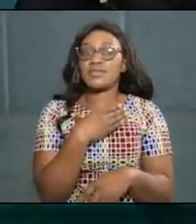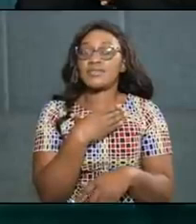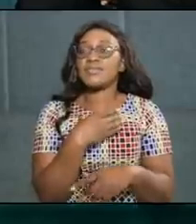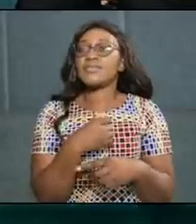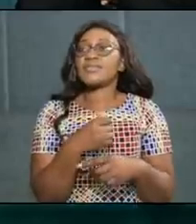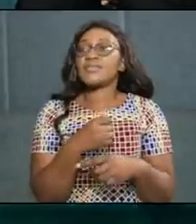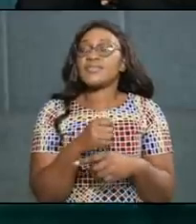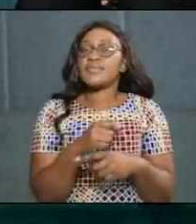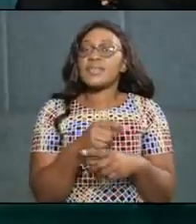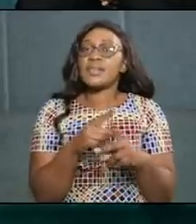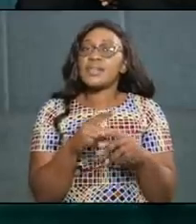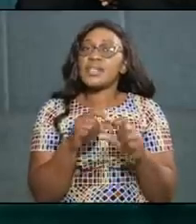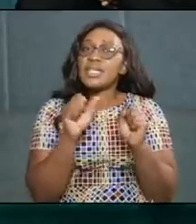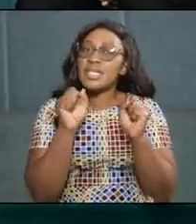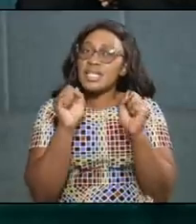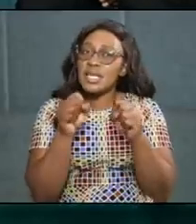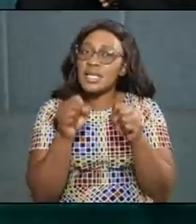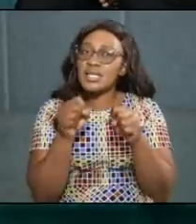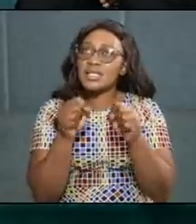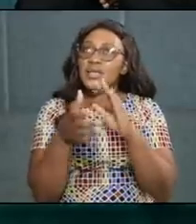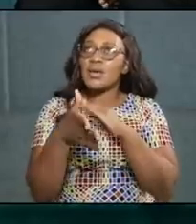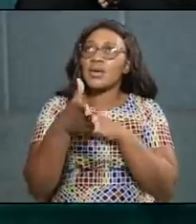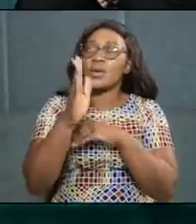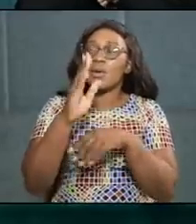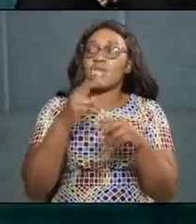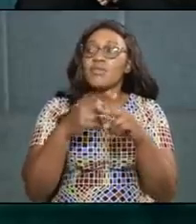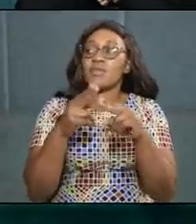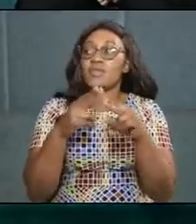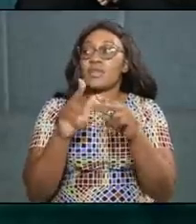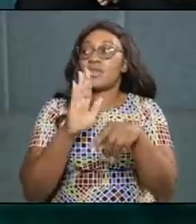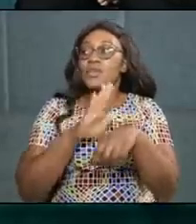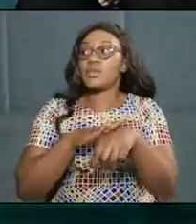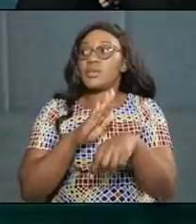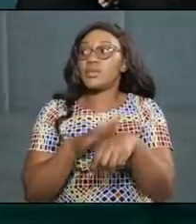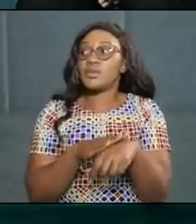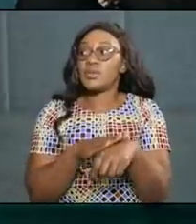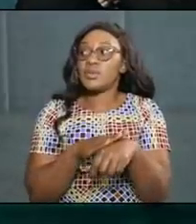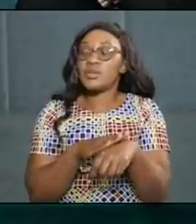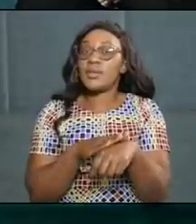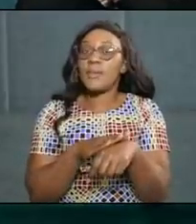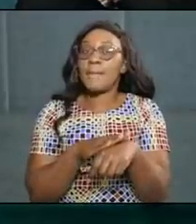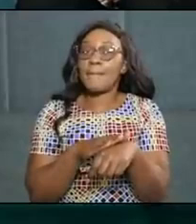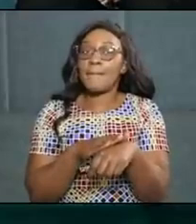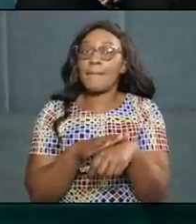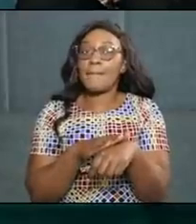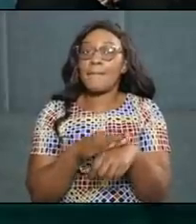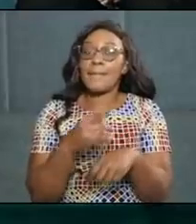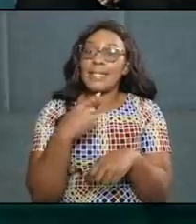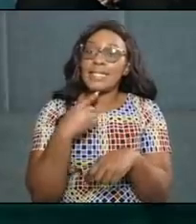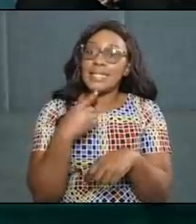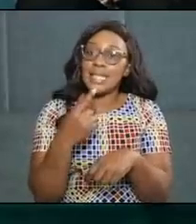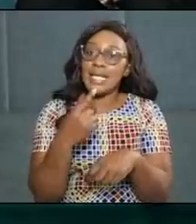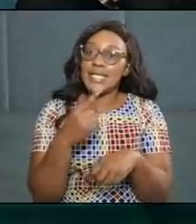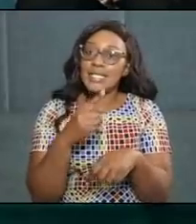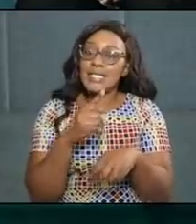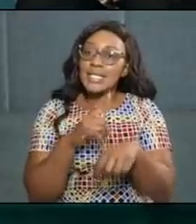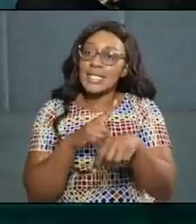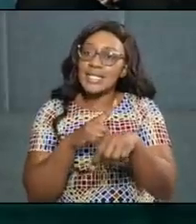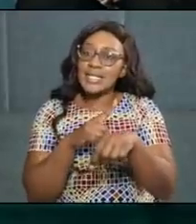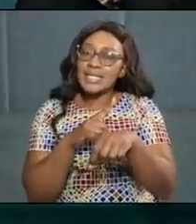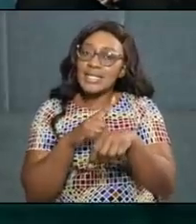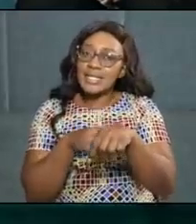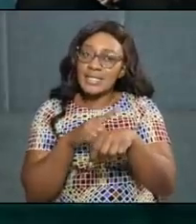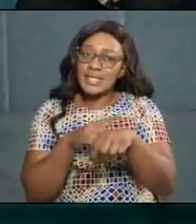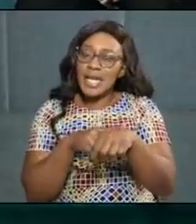Jews. Wow, God is so wonderful. Was Paul released from prison? Yes, Divine. After a few